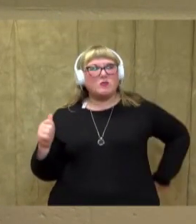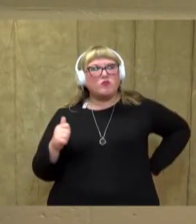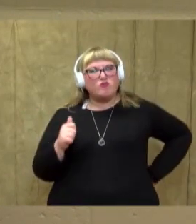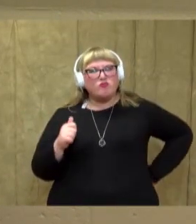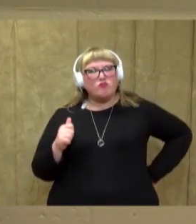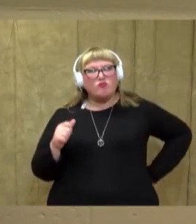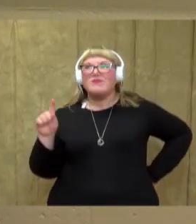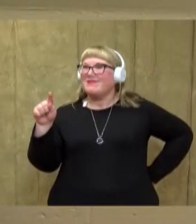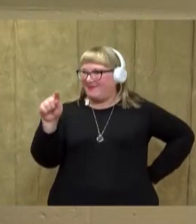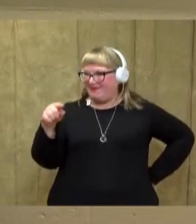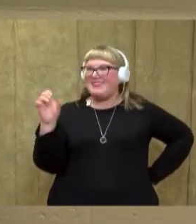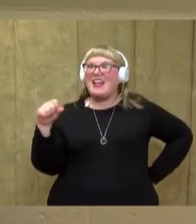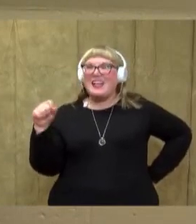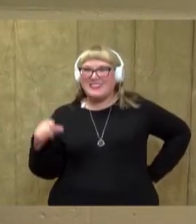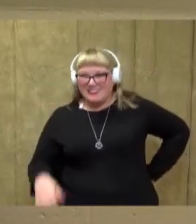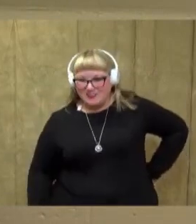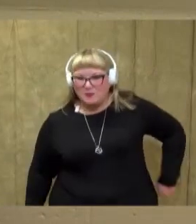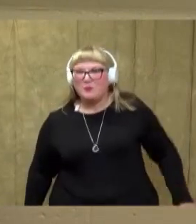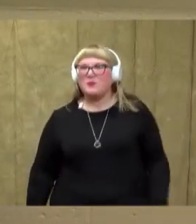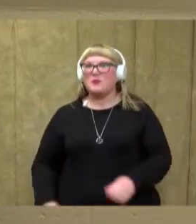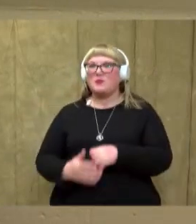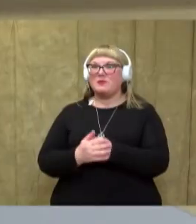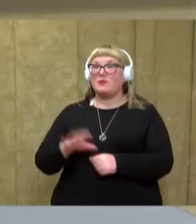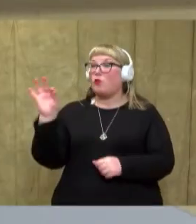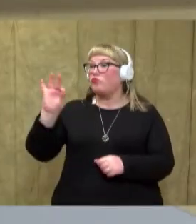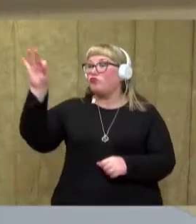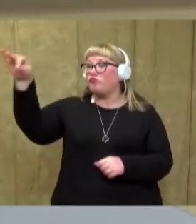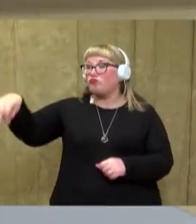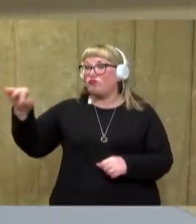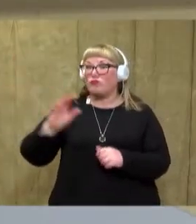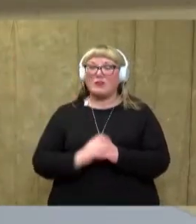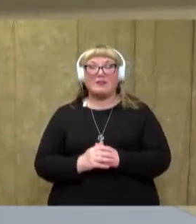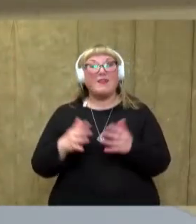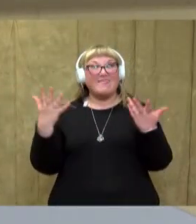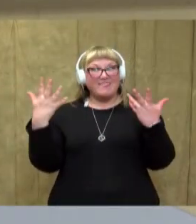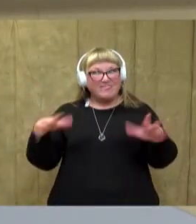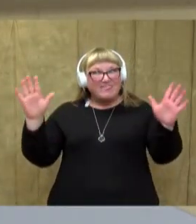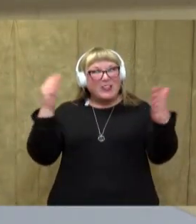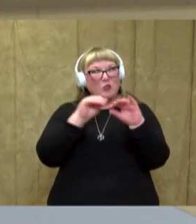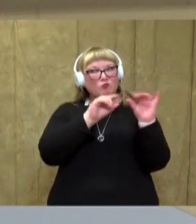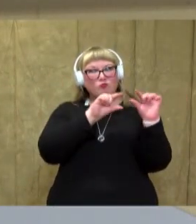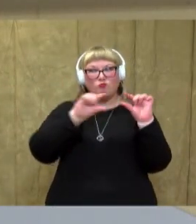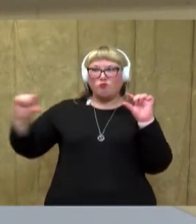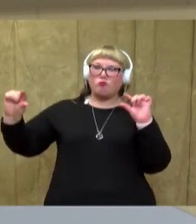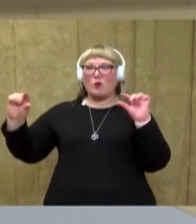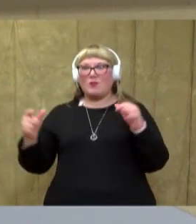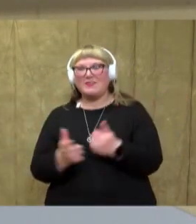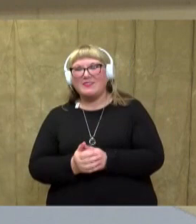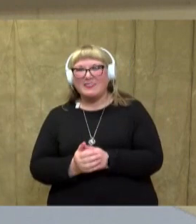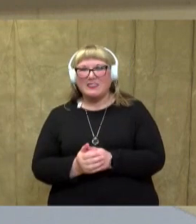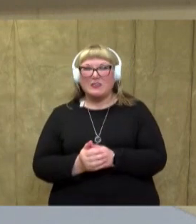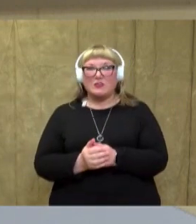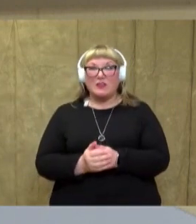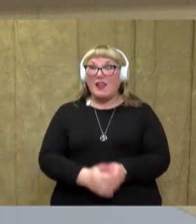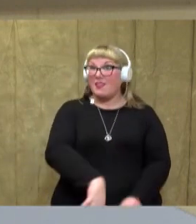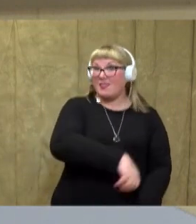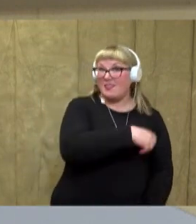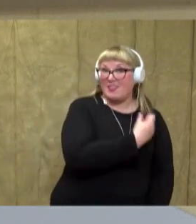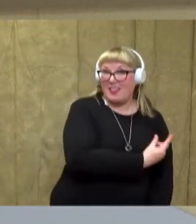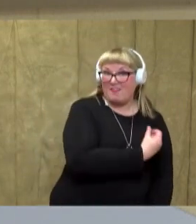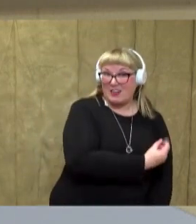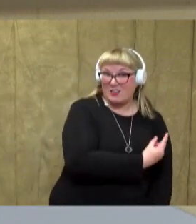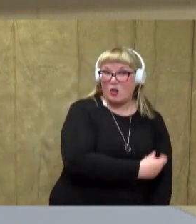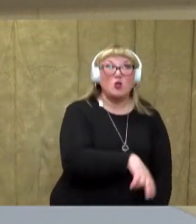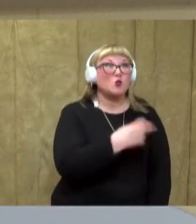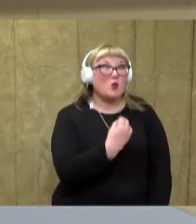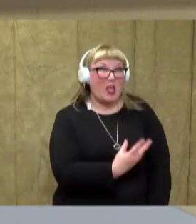It's this one. Very good. So let's put that one in that spot, and that row is complete. So let's count that whole row together.